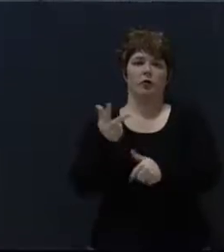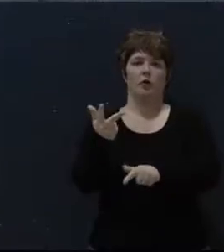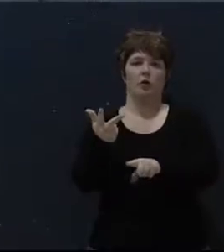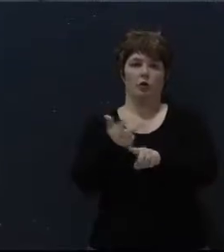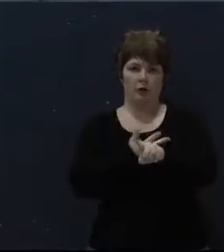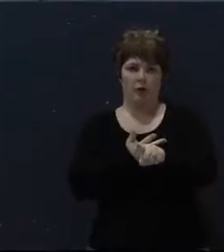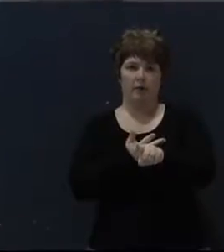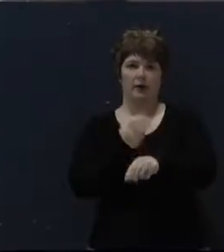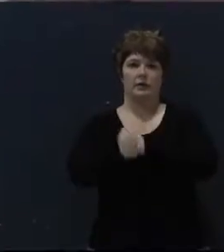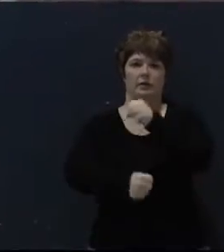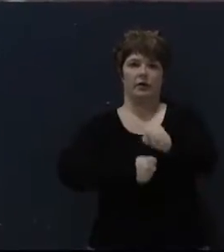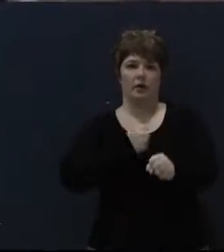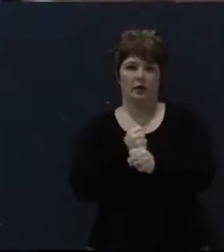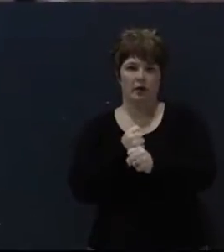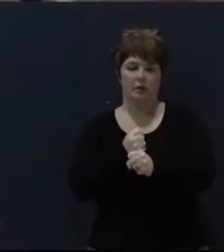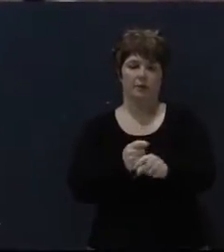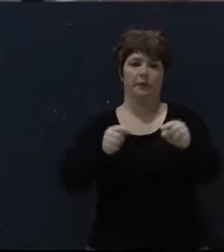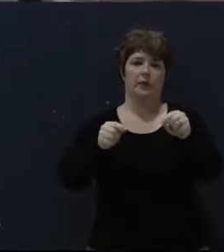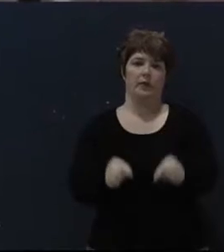And